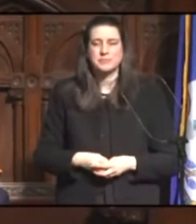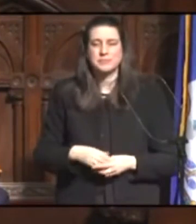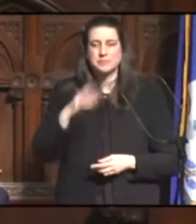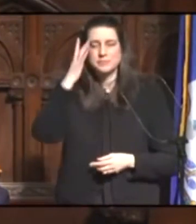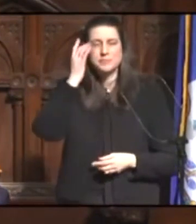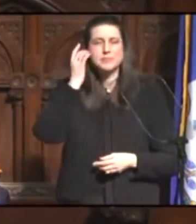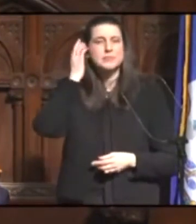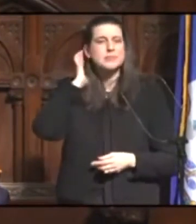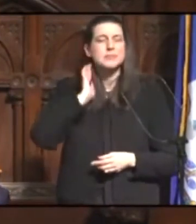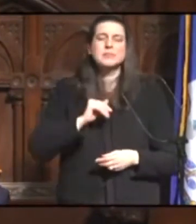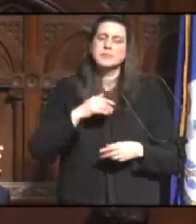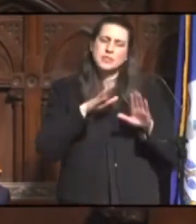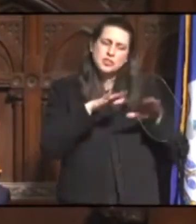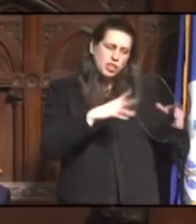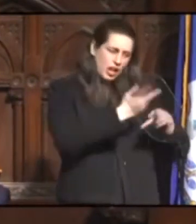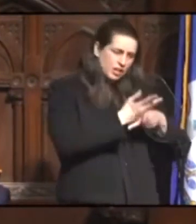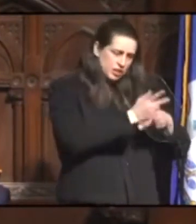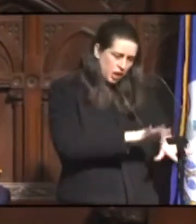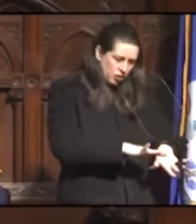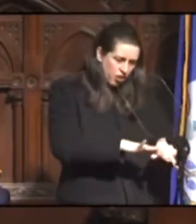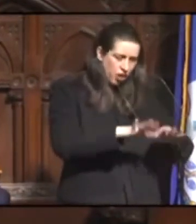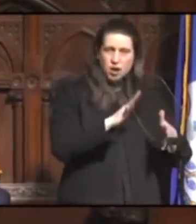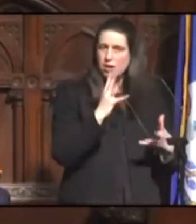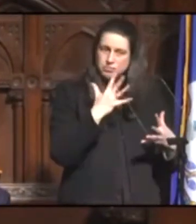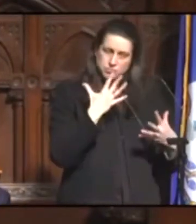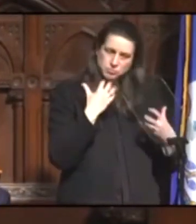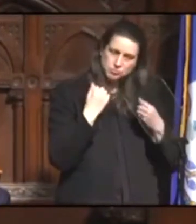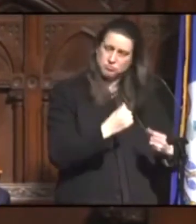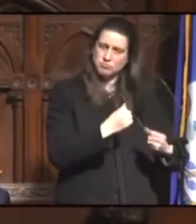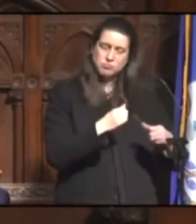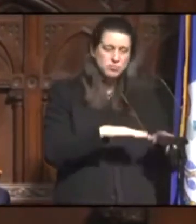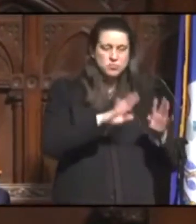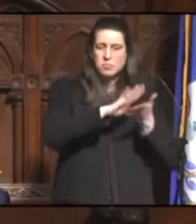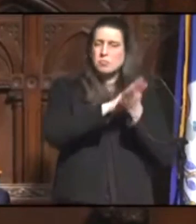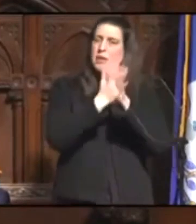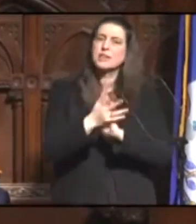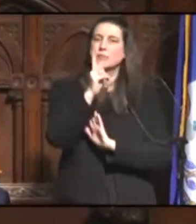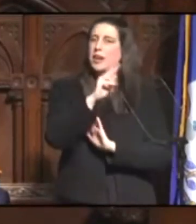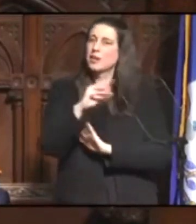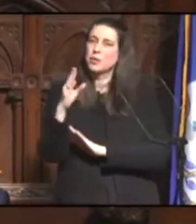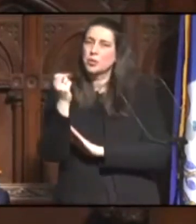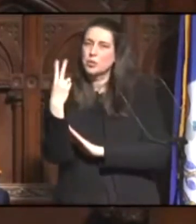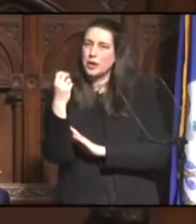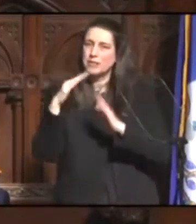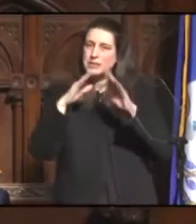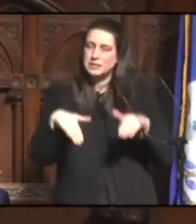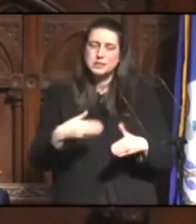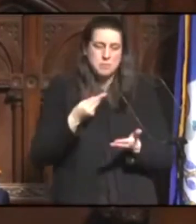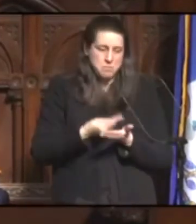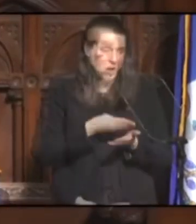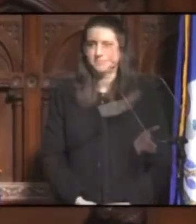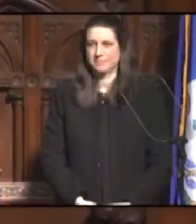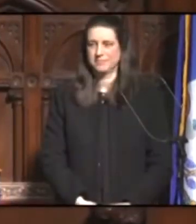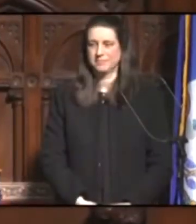feeds to our nation's best K through 12 education system. Our budget provides more. Let's make sure we're doing better for our